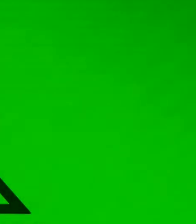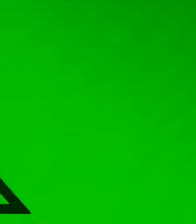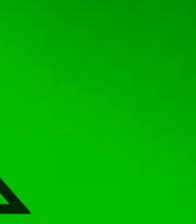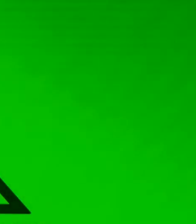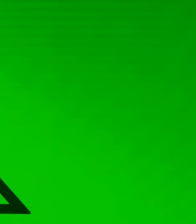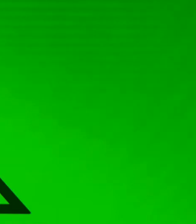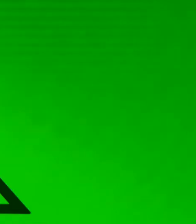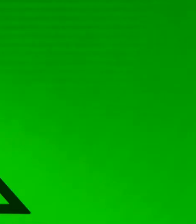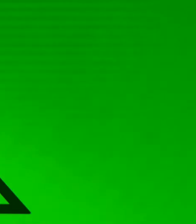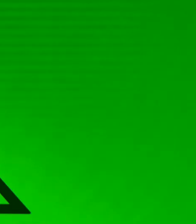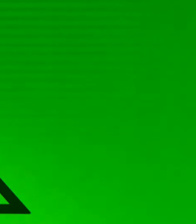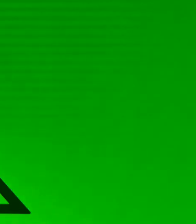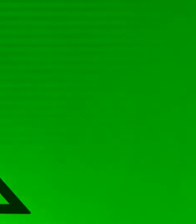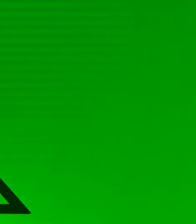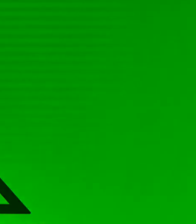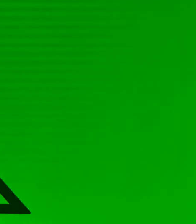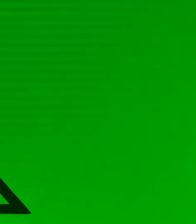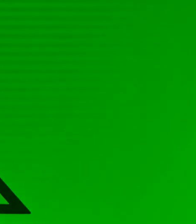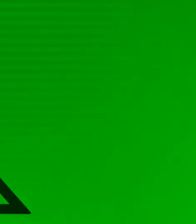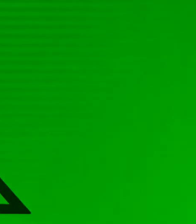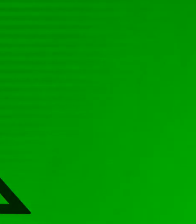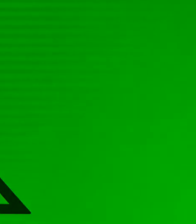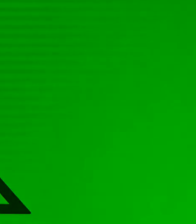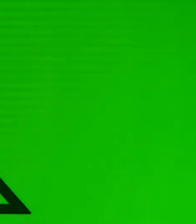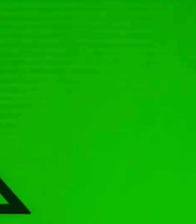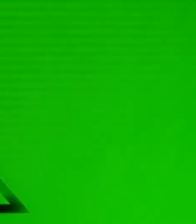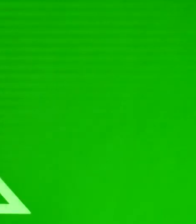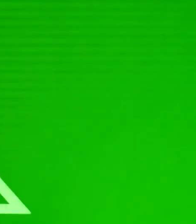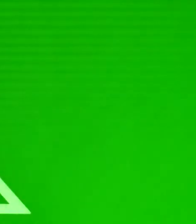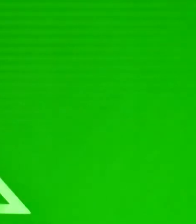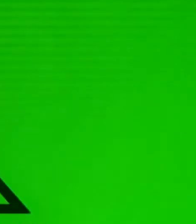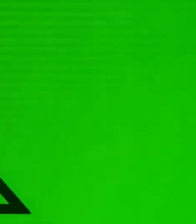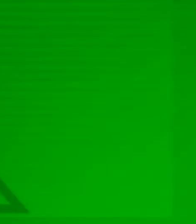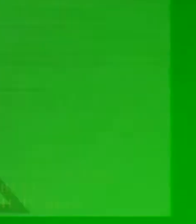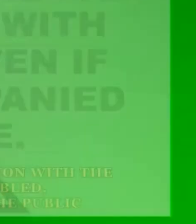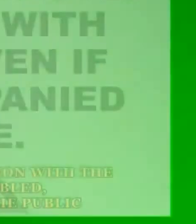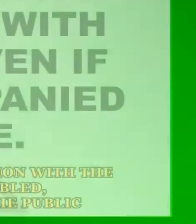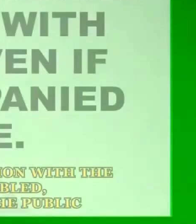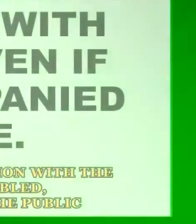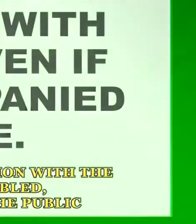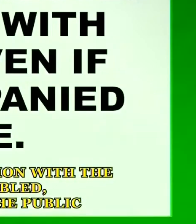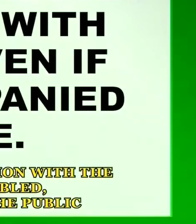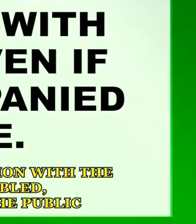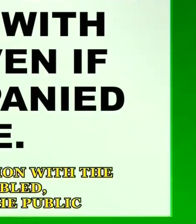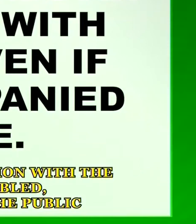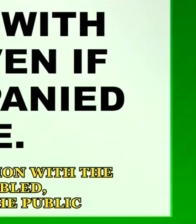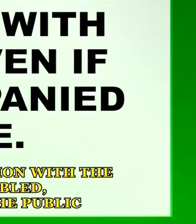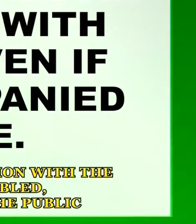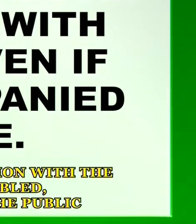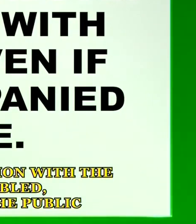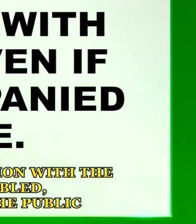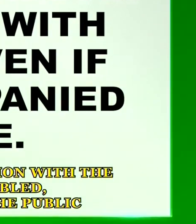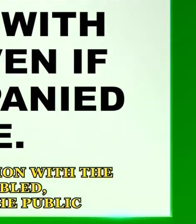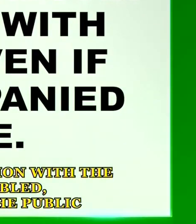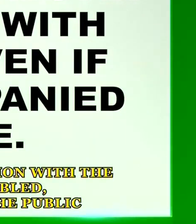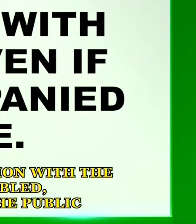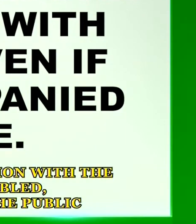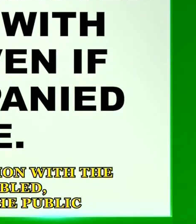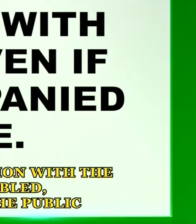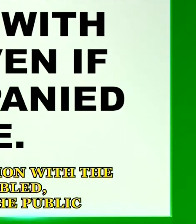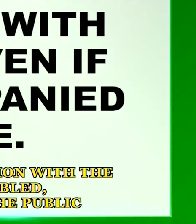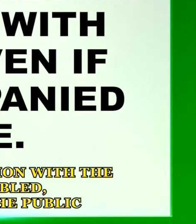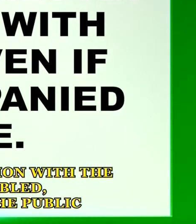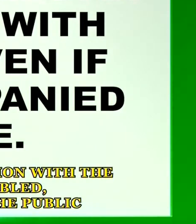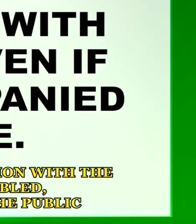General Insurance Company Limited. Insurance the way you want it to be. Always speak directly to the person with